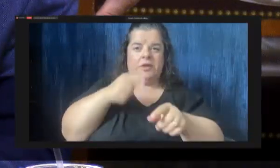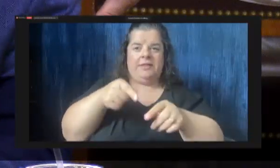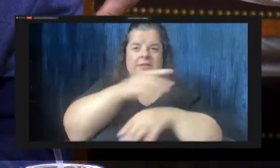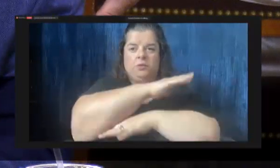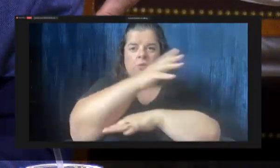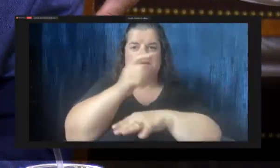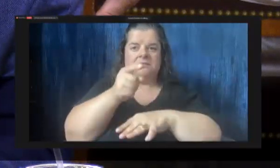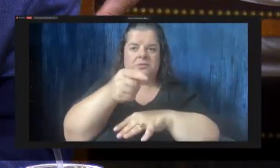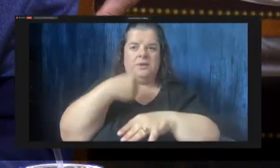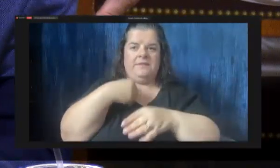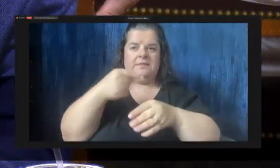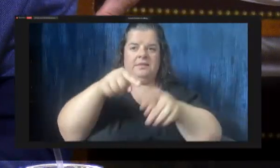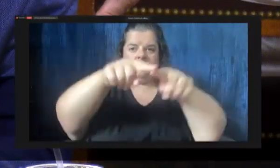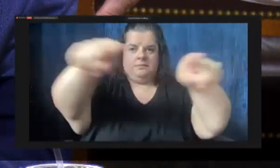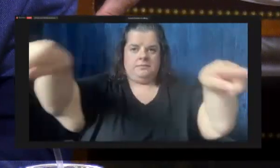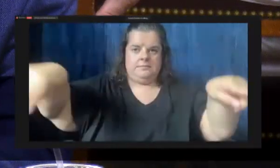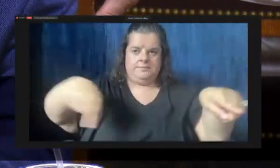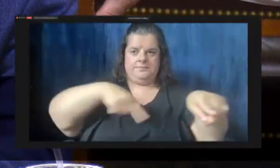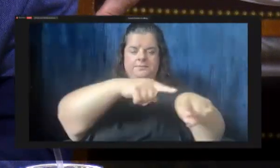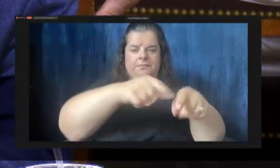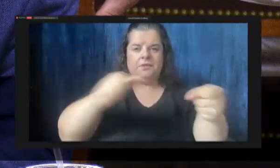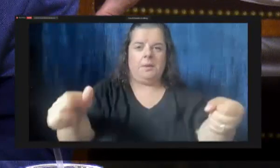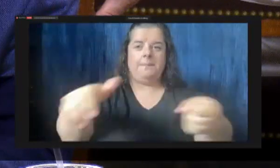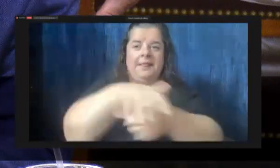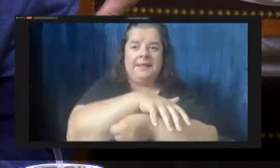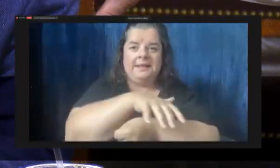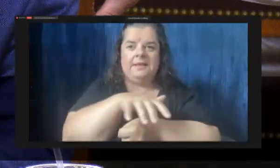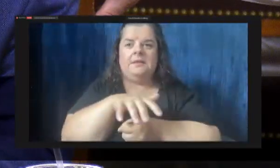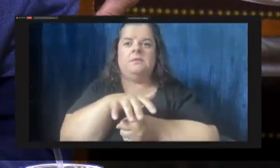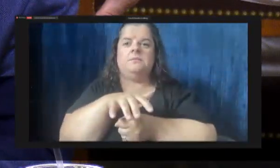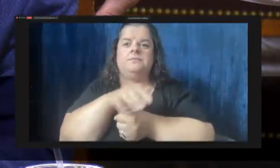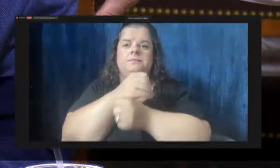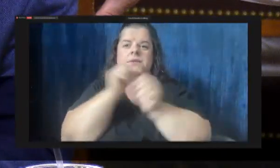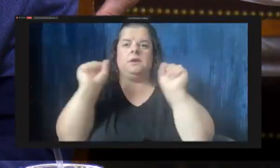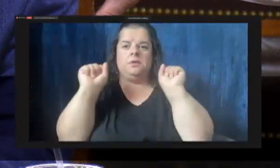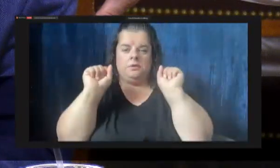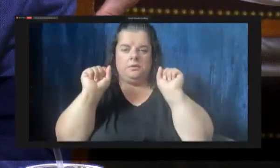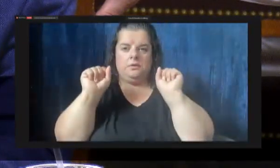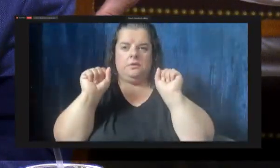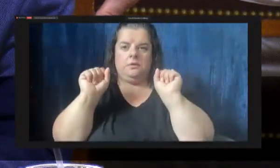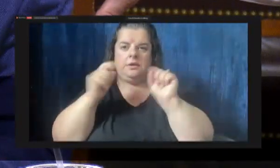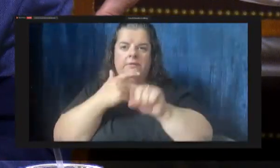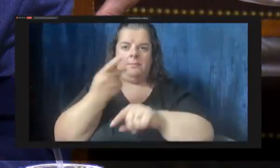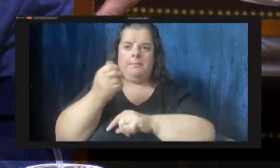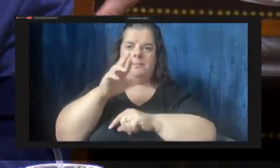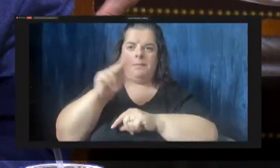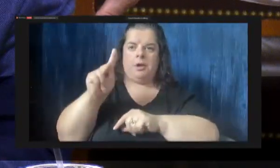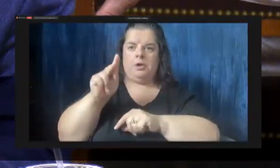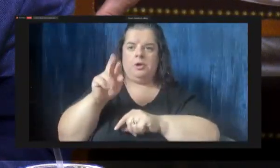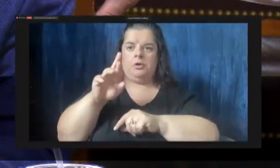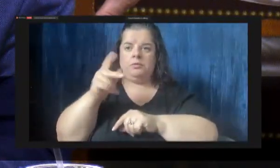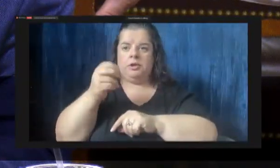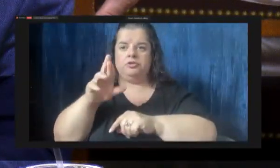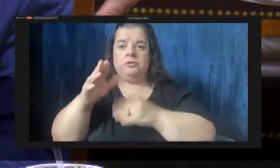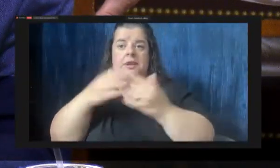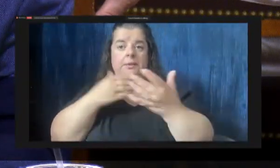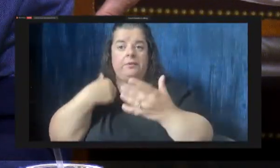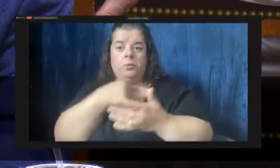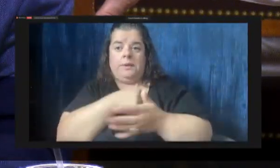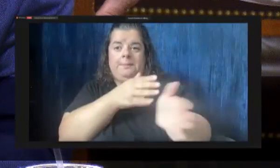completely kind of, mm-hmm. you know, secured by park rangers or however we plan to do that,